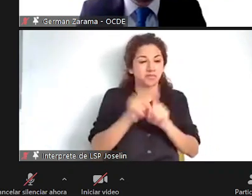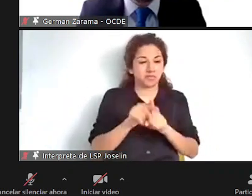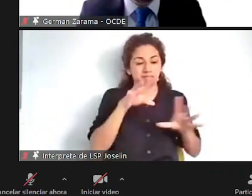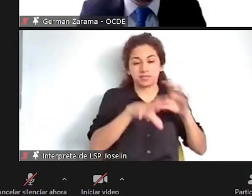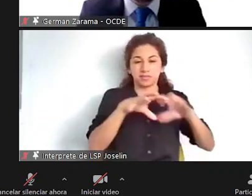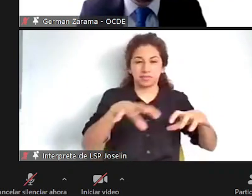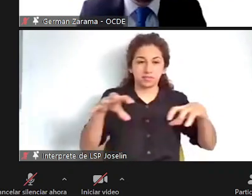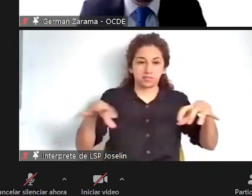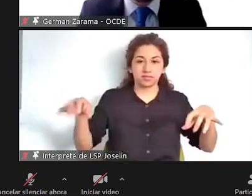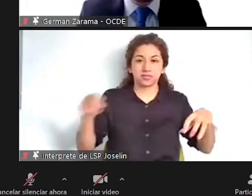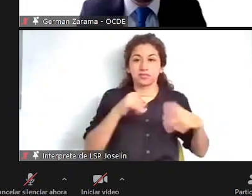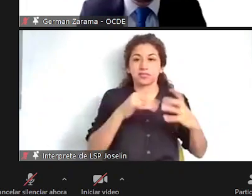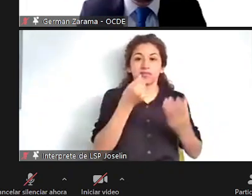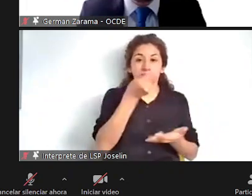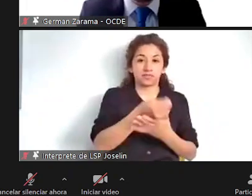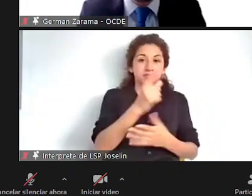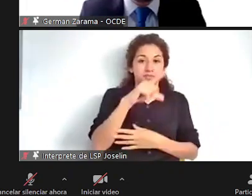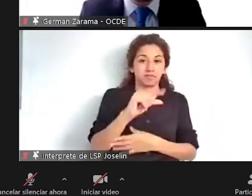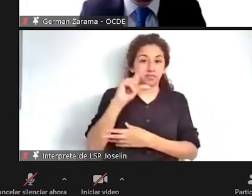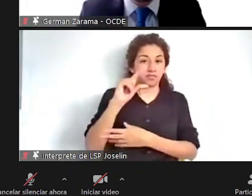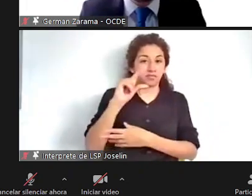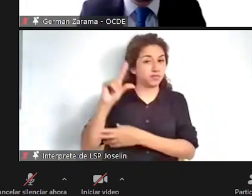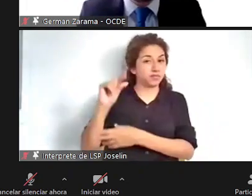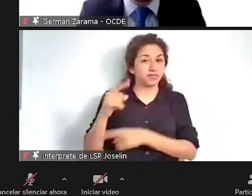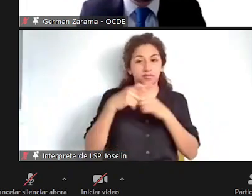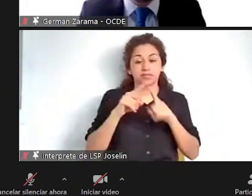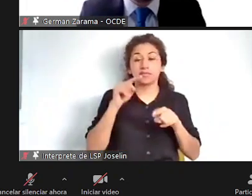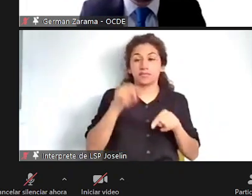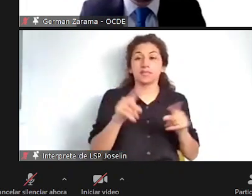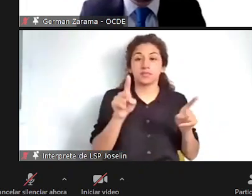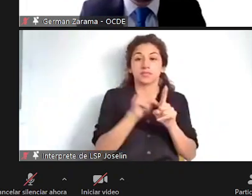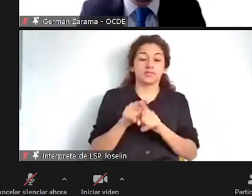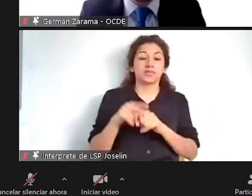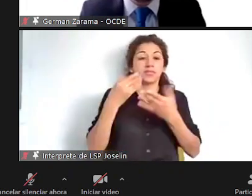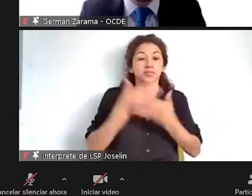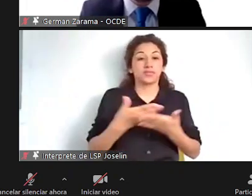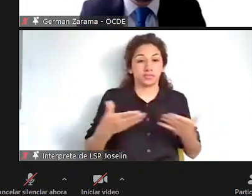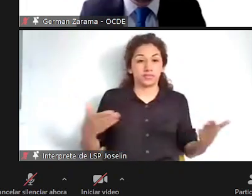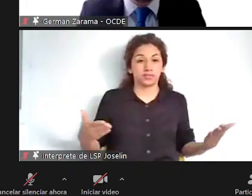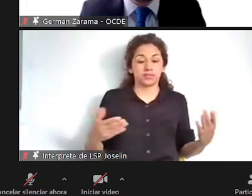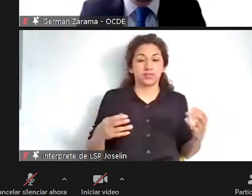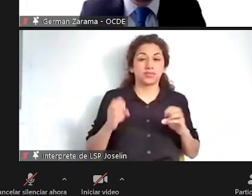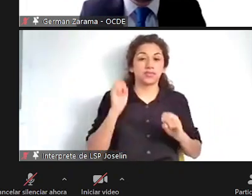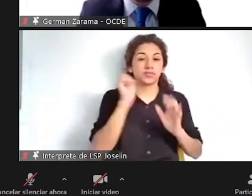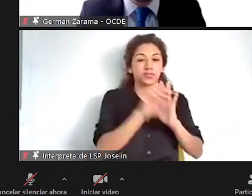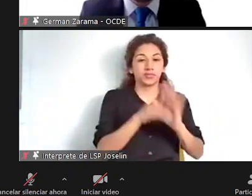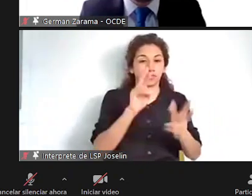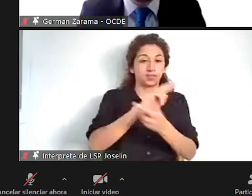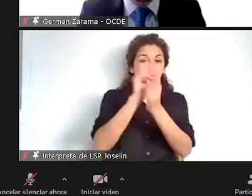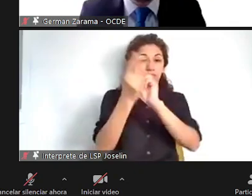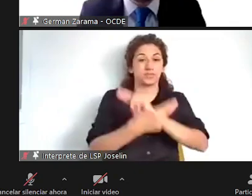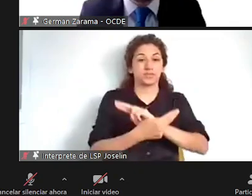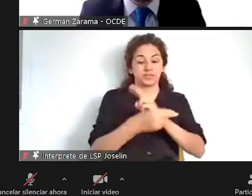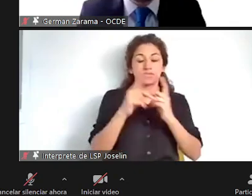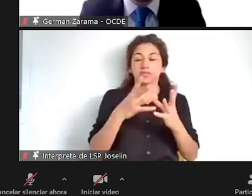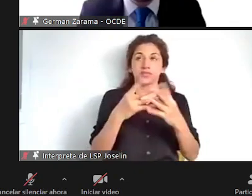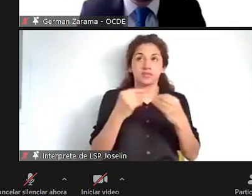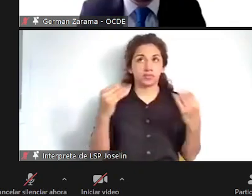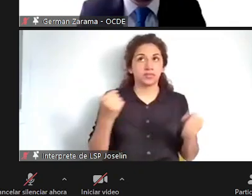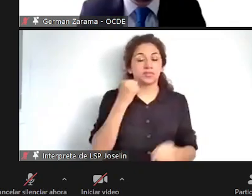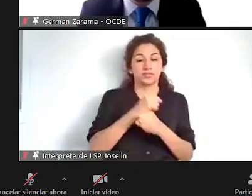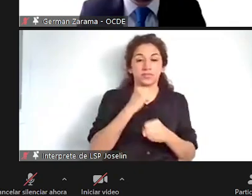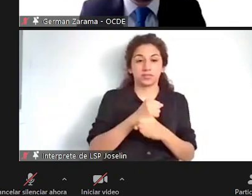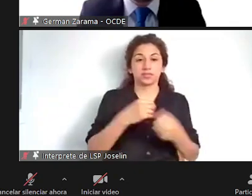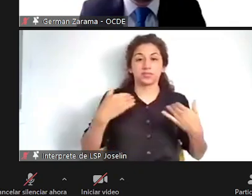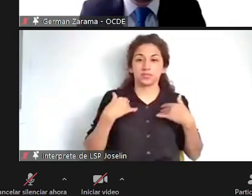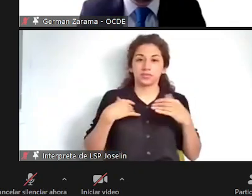to use a circular economy and local supply chains and also in managing residues and recycling and